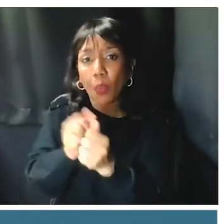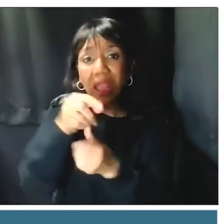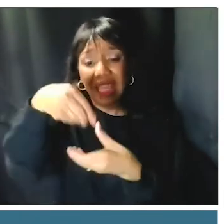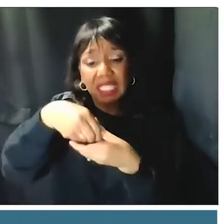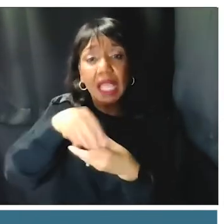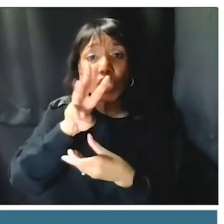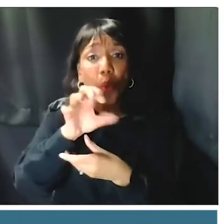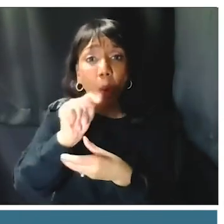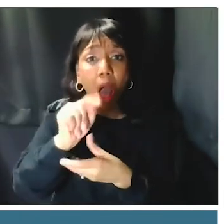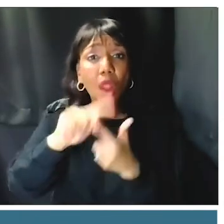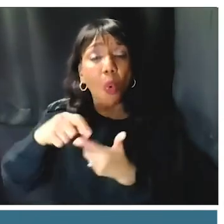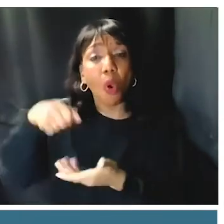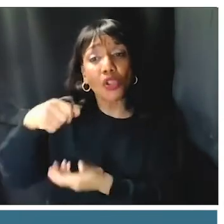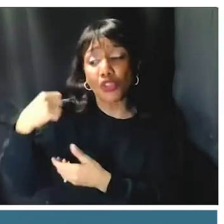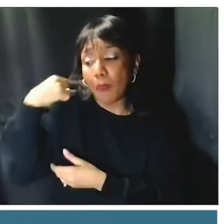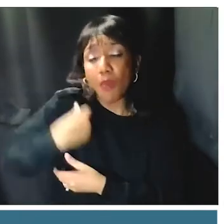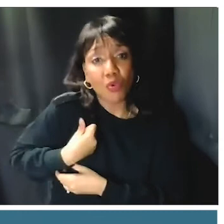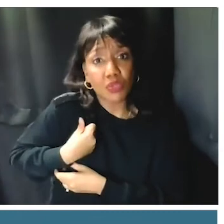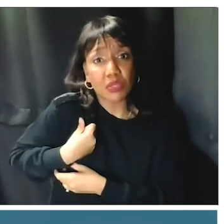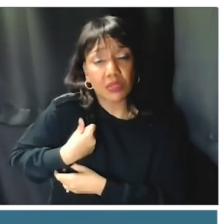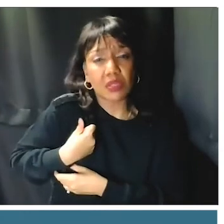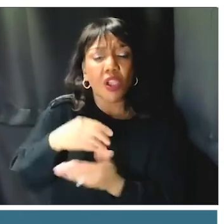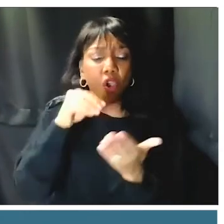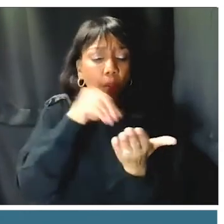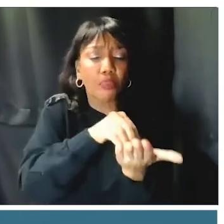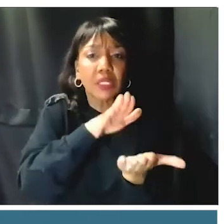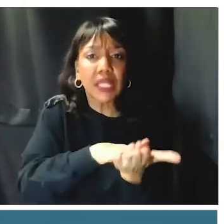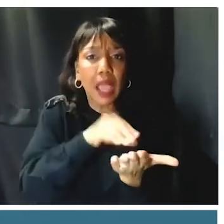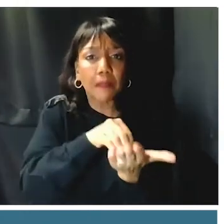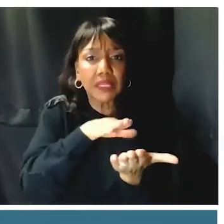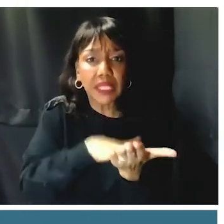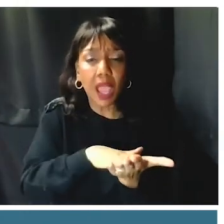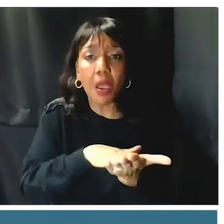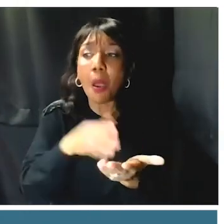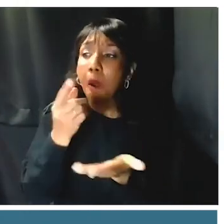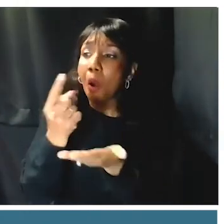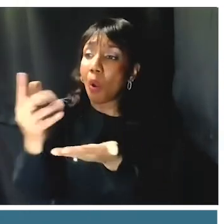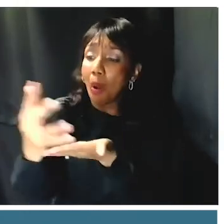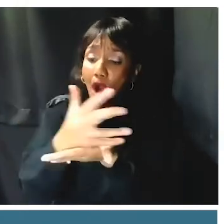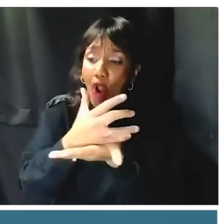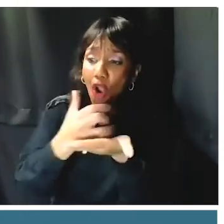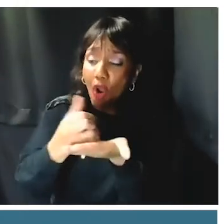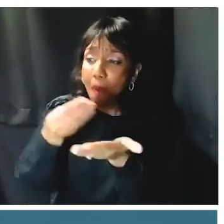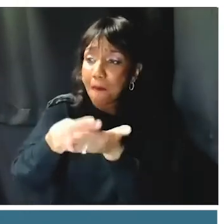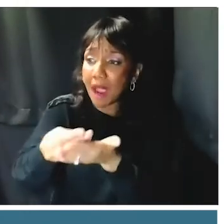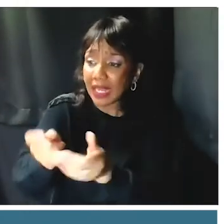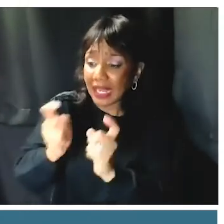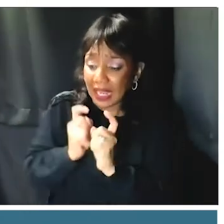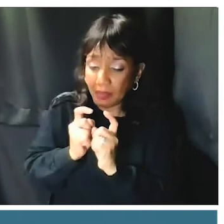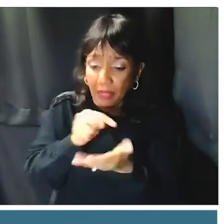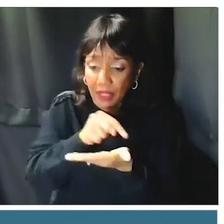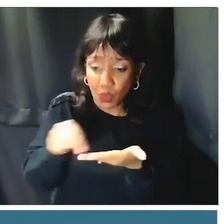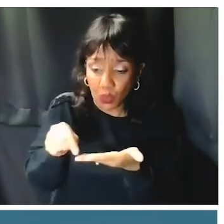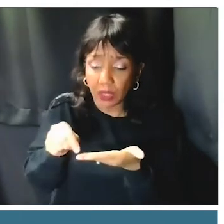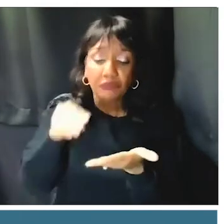with you in your wallet or purse. Write how much money you received this week. Refer to your